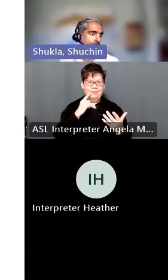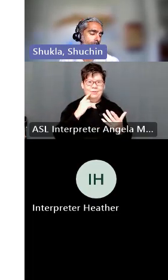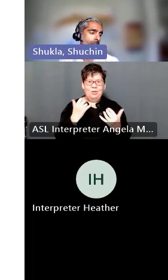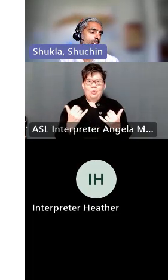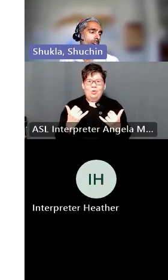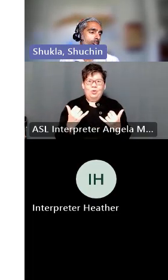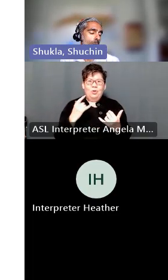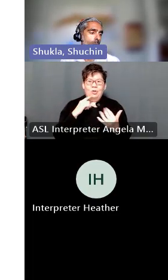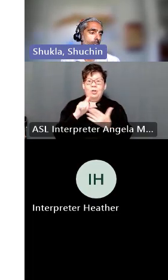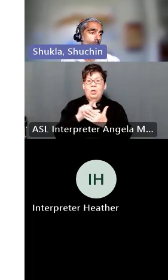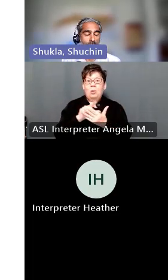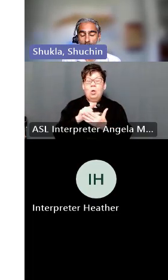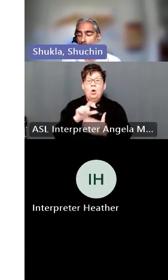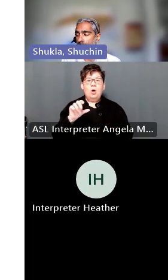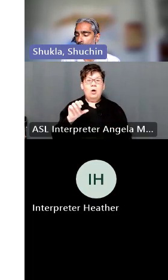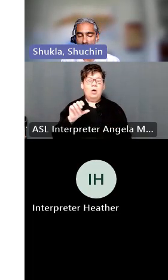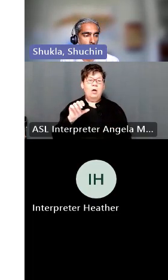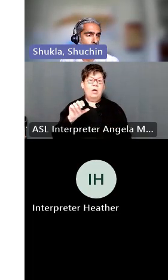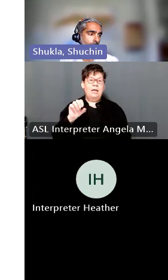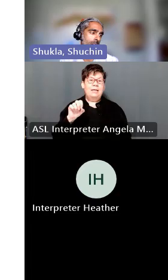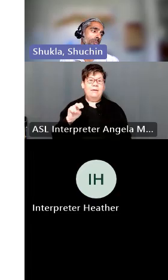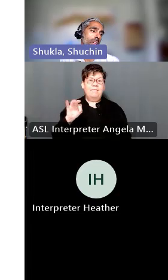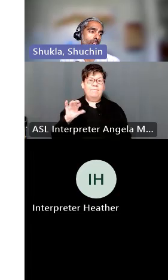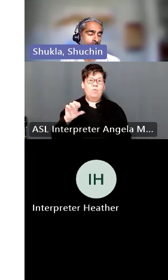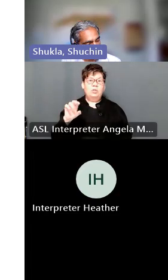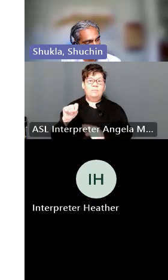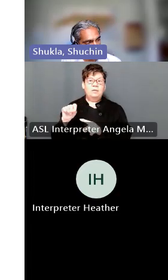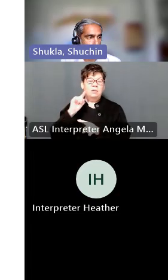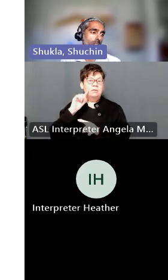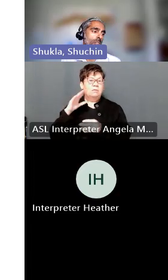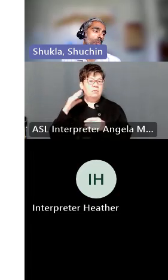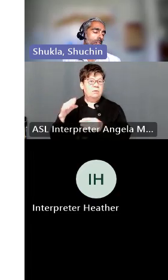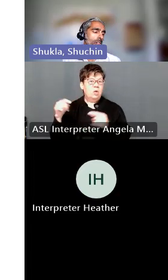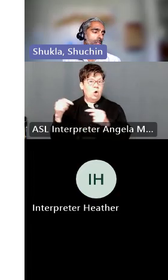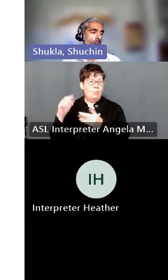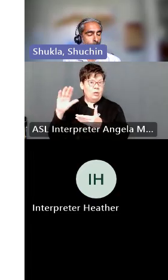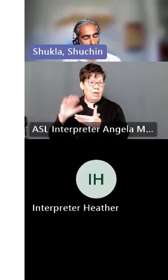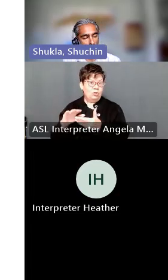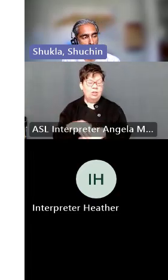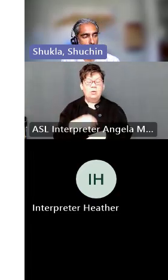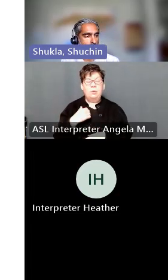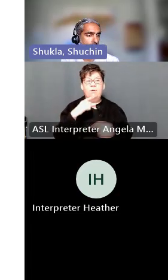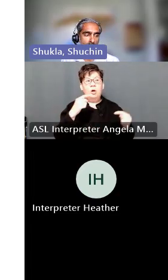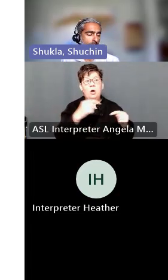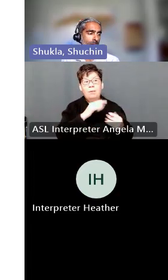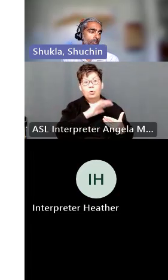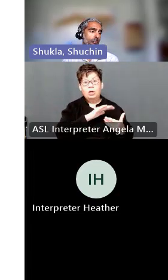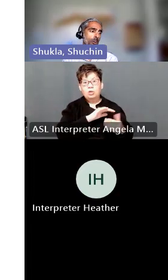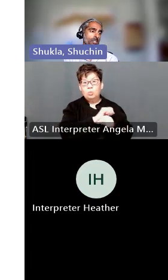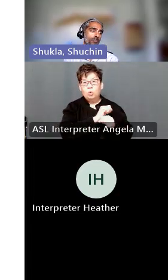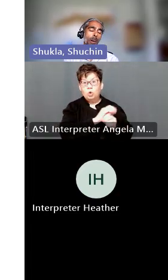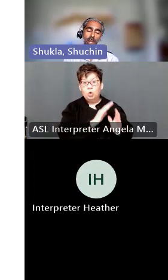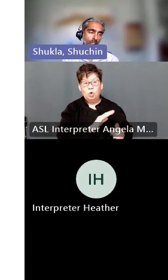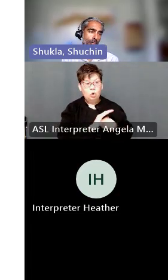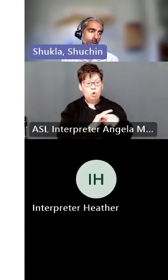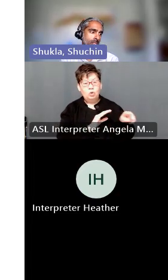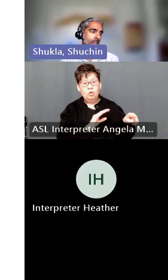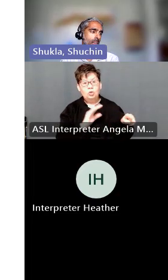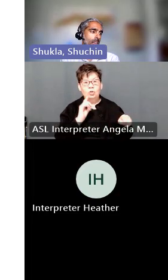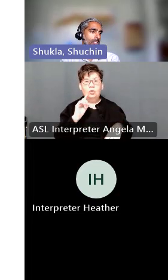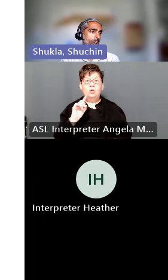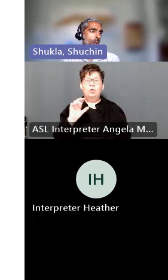former law enforcement who also focus on harm reduction. We have harm reduction workers, overdose prevention folks,